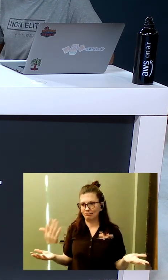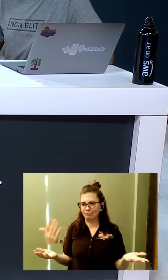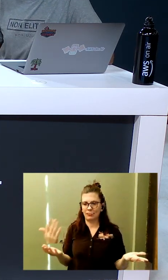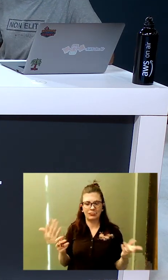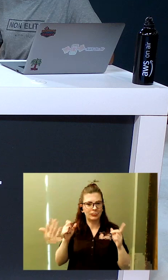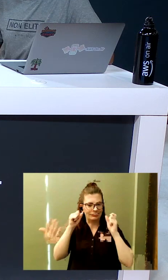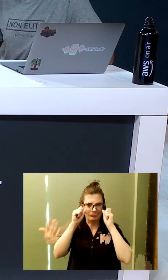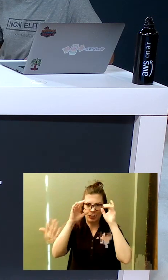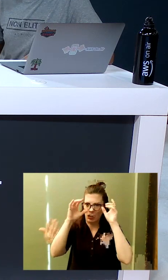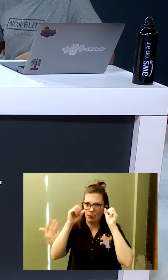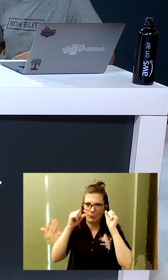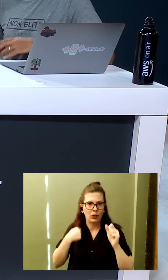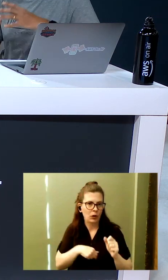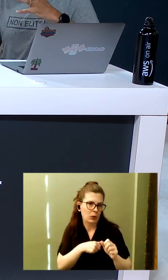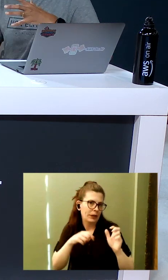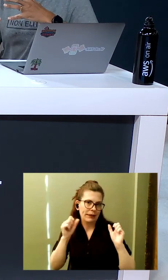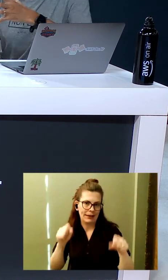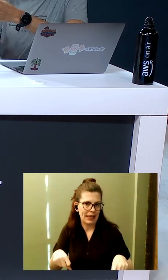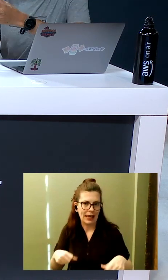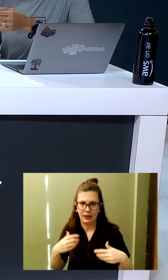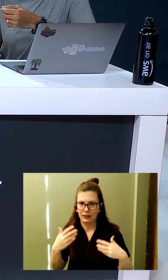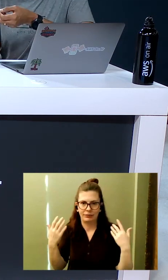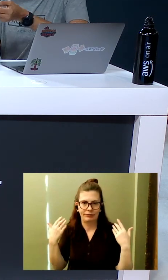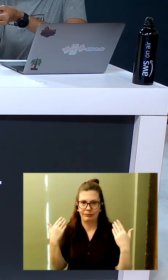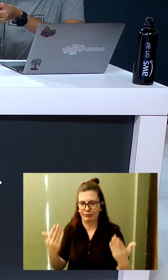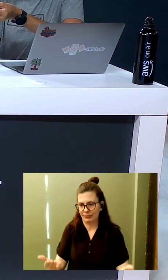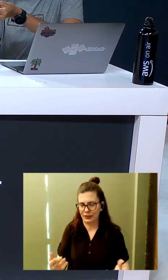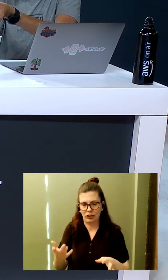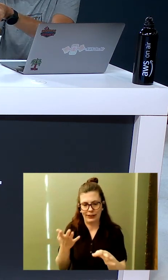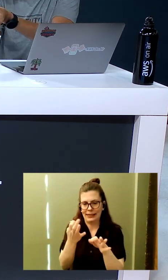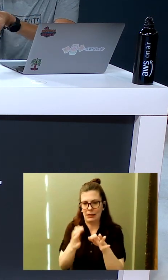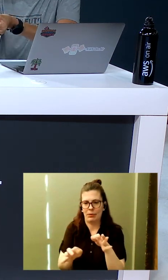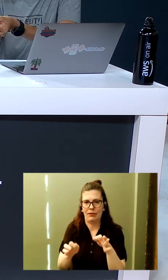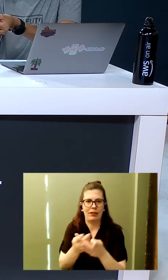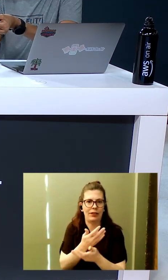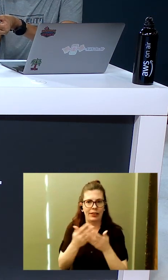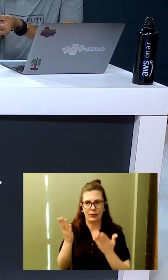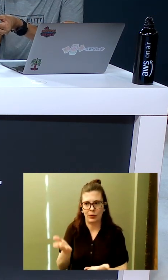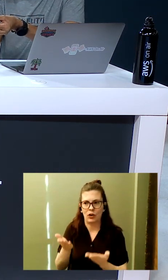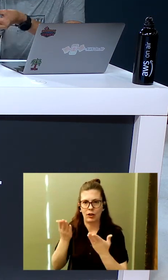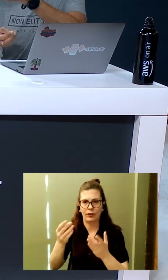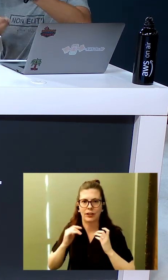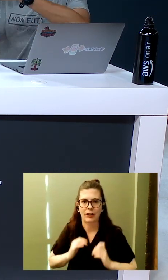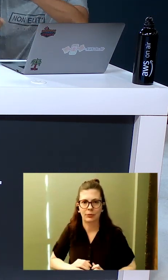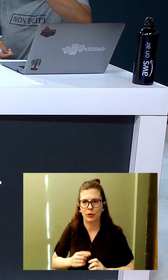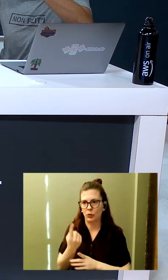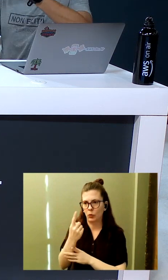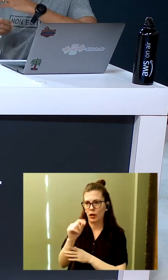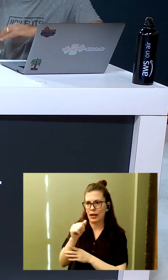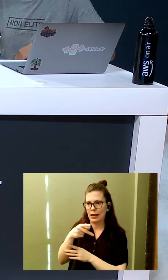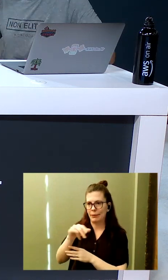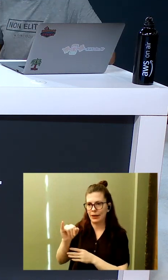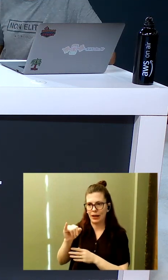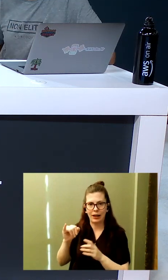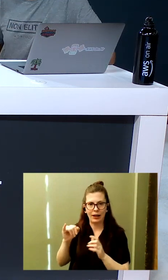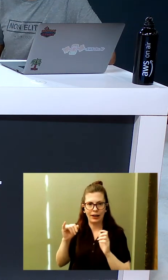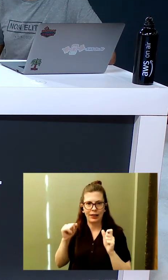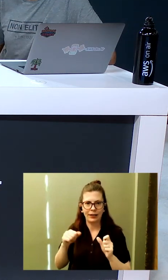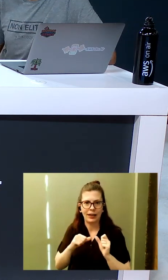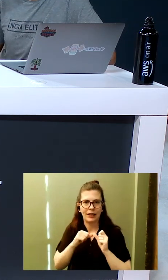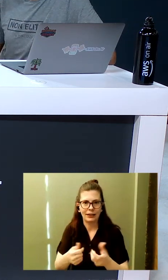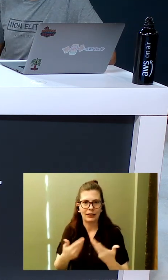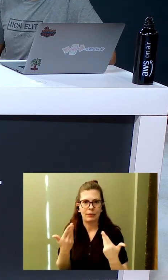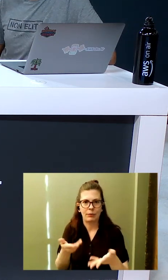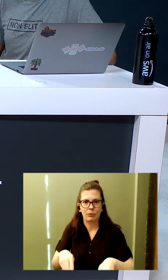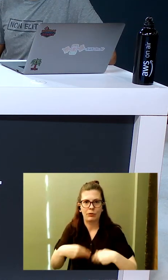can simplify all this and offer customers like a single API that can give them all the benefits of this. And the thing is,